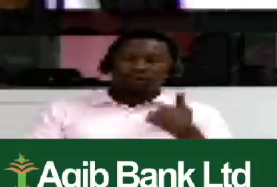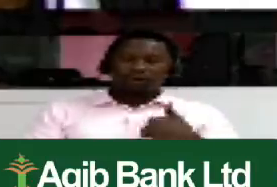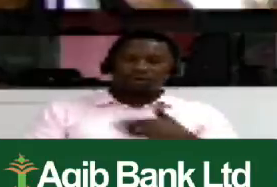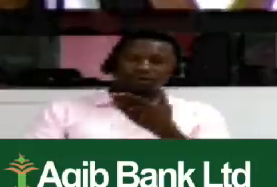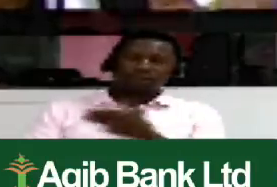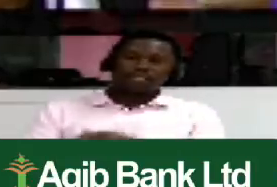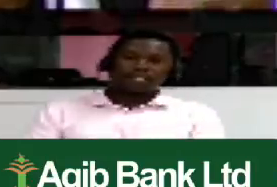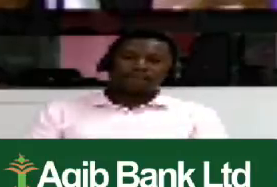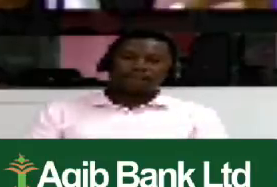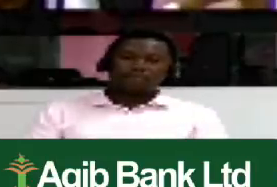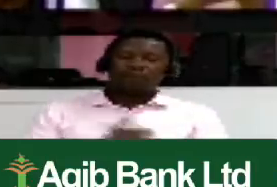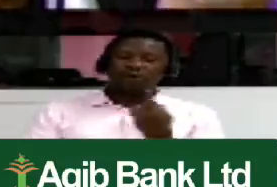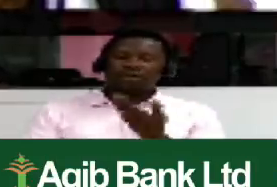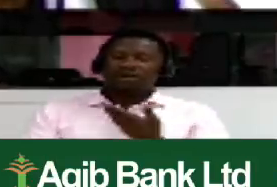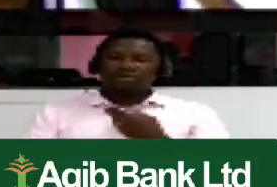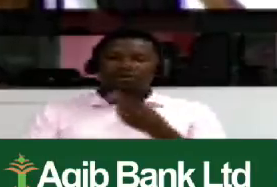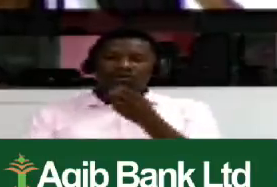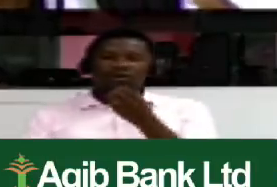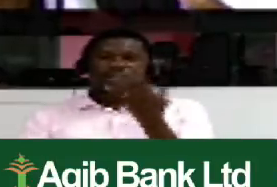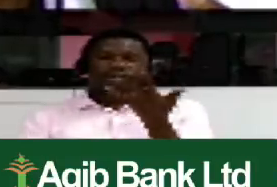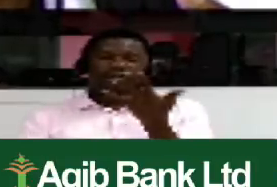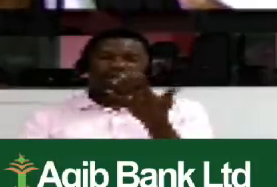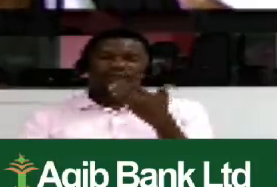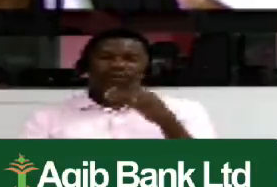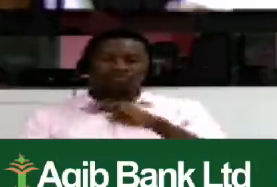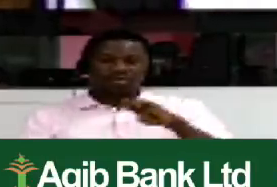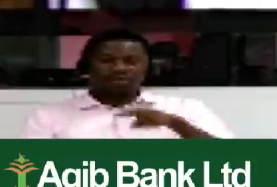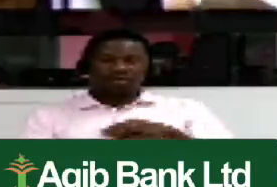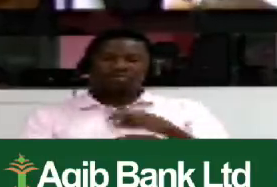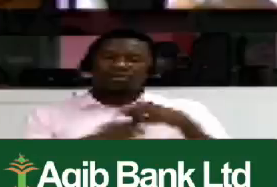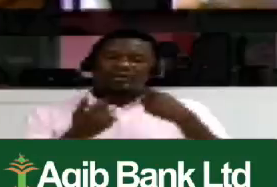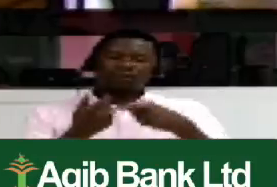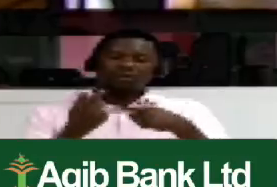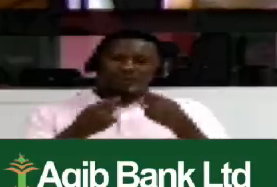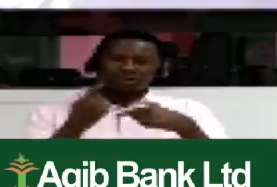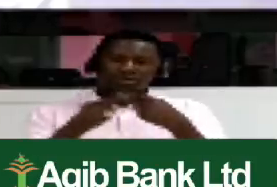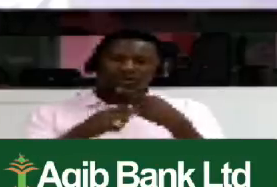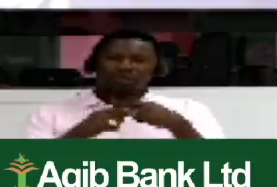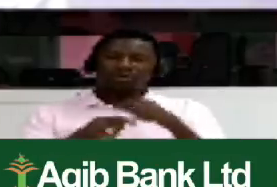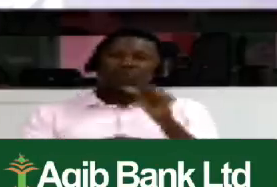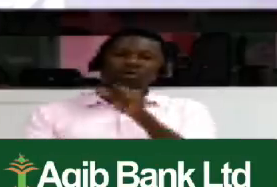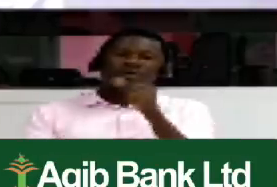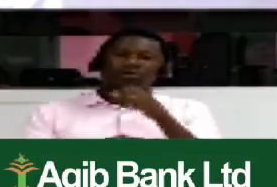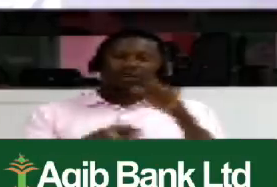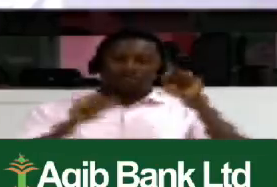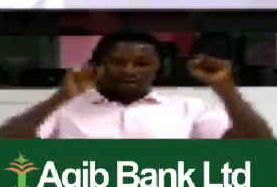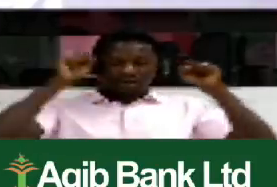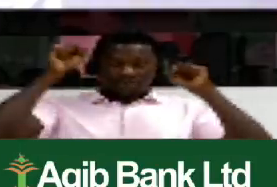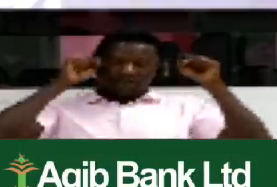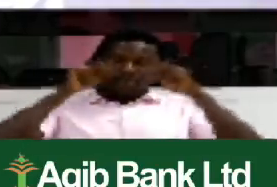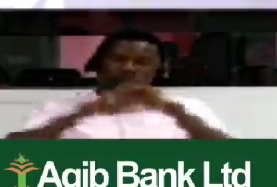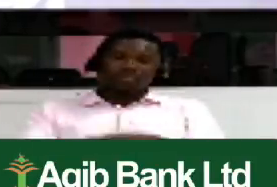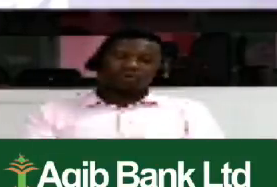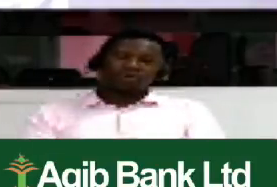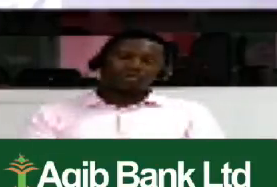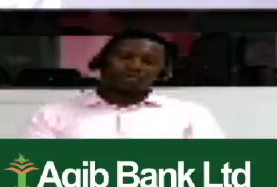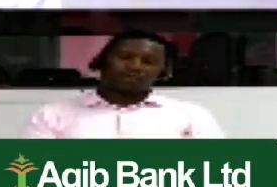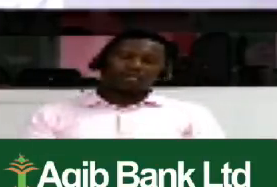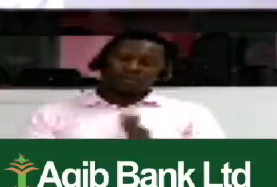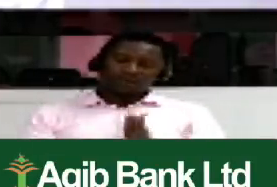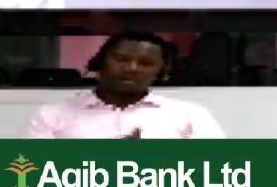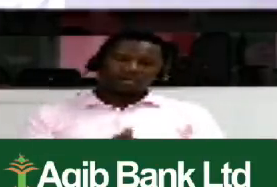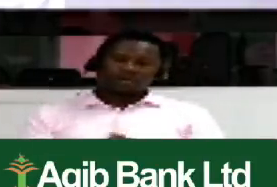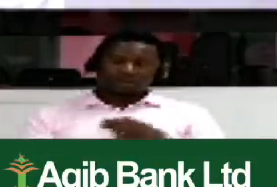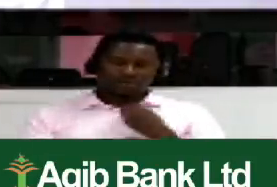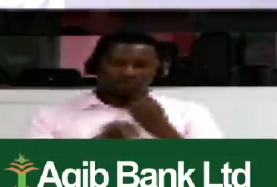you tell us about the subsequent demonstration? Exactly. Like I said, I was busy